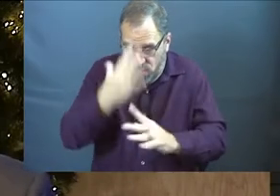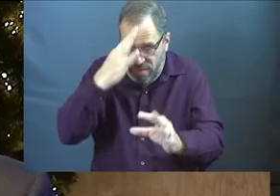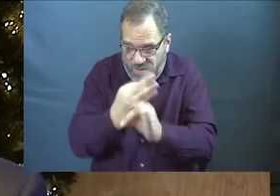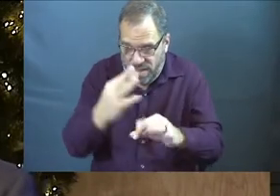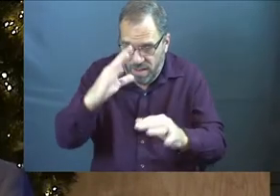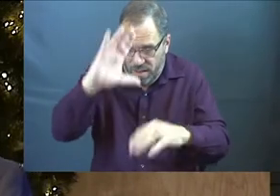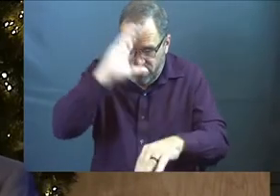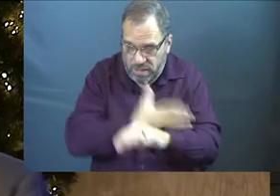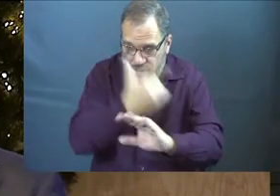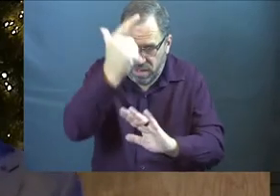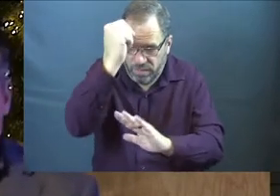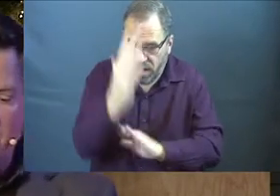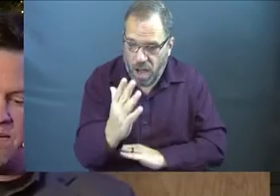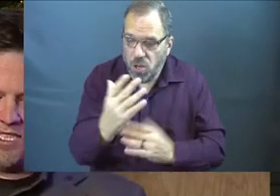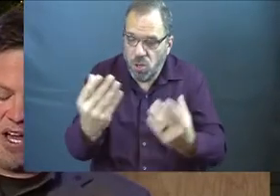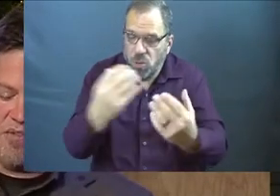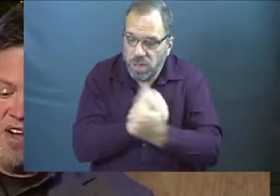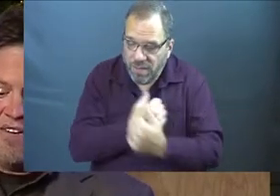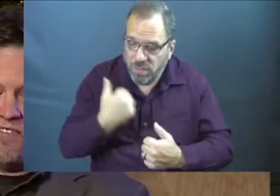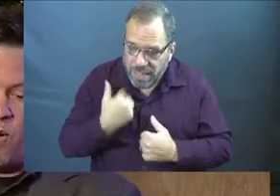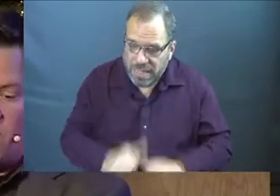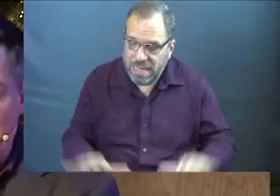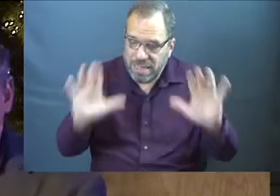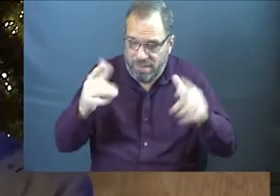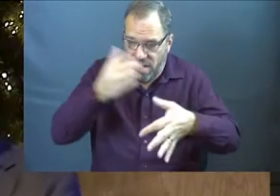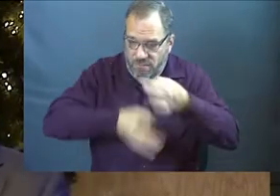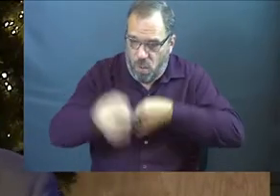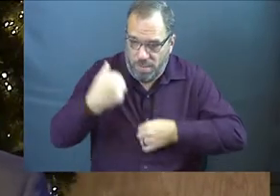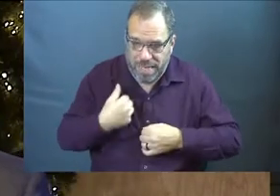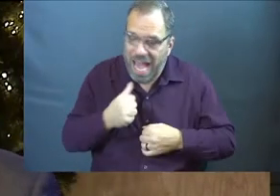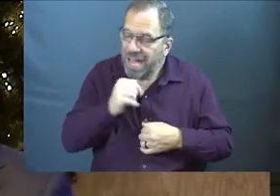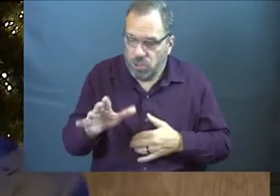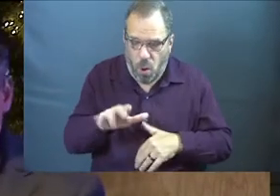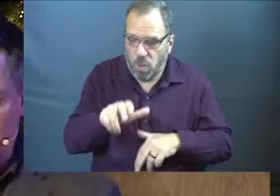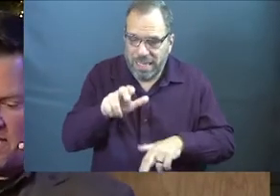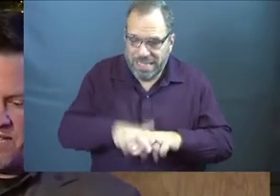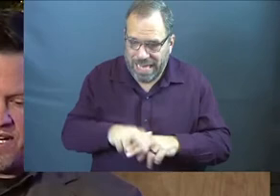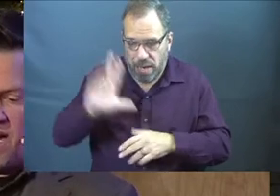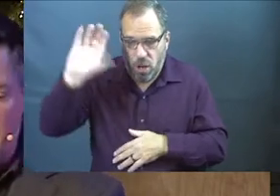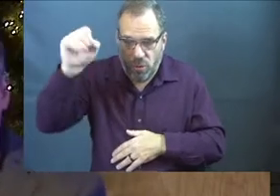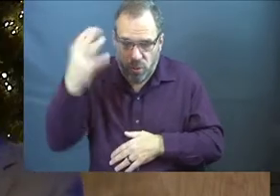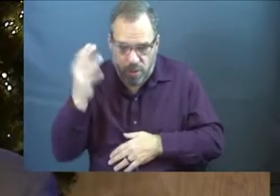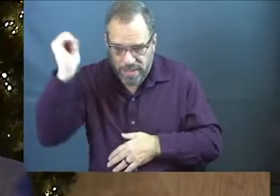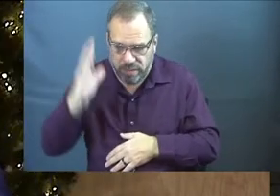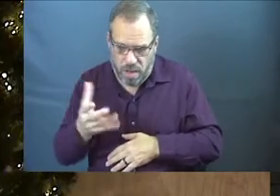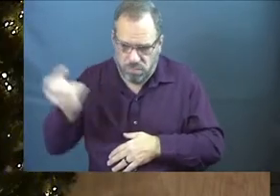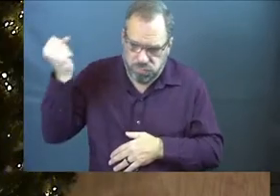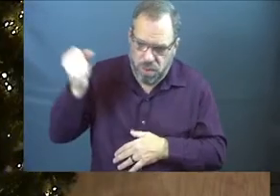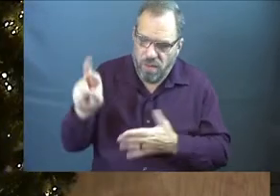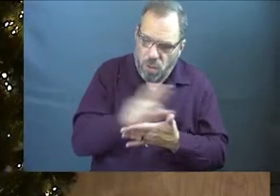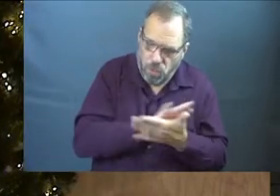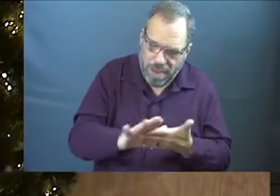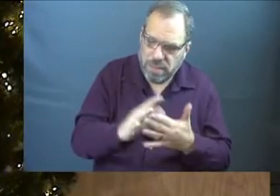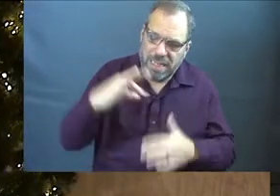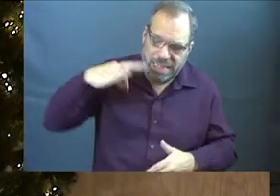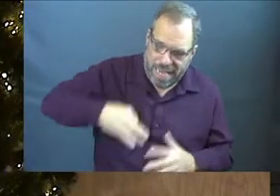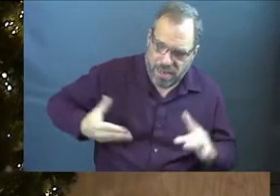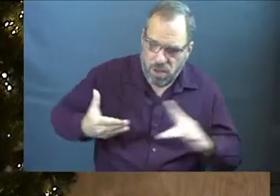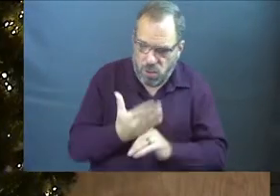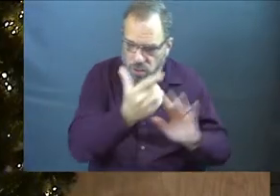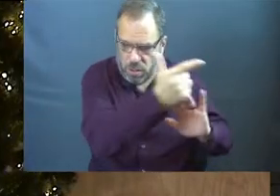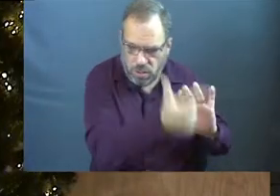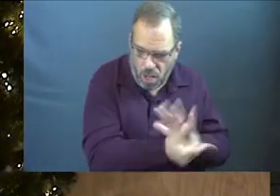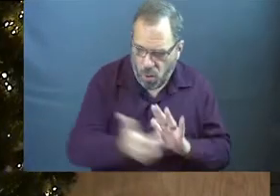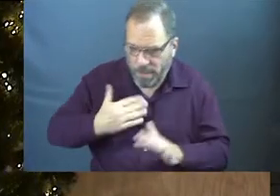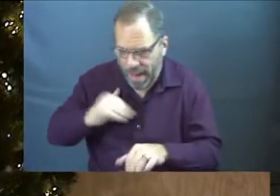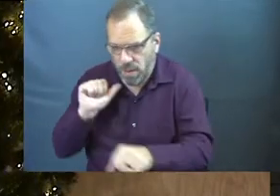in the Son of God who loved me and gave himself for me. I do not set aside the grace of God, for if righteousness could be gained through the law